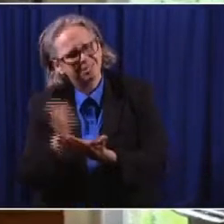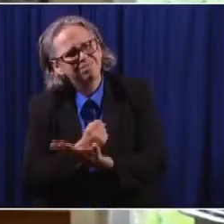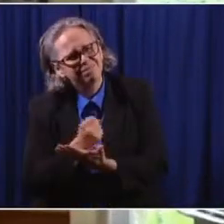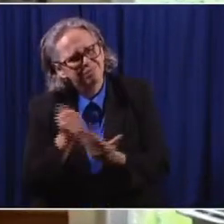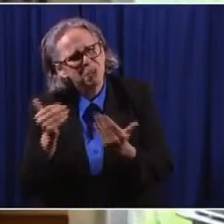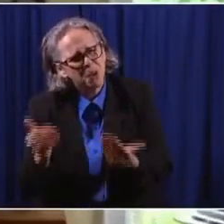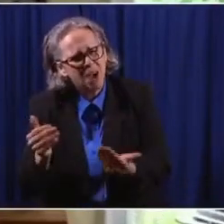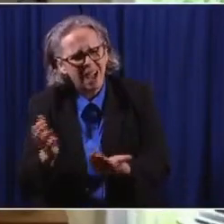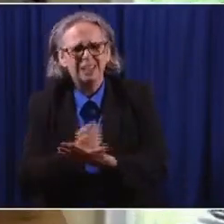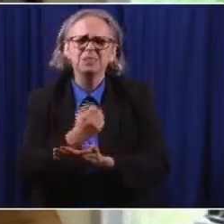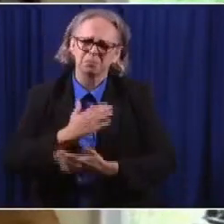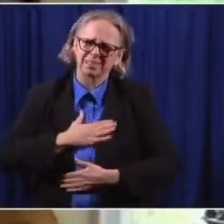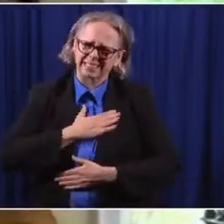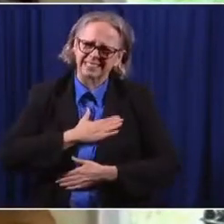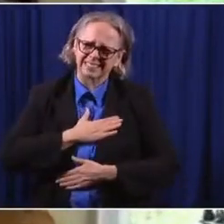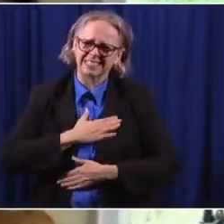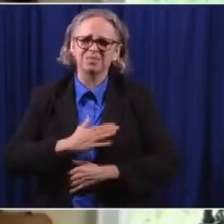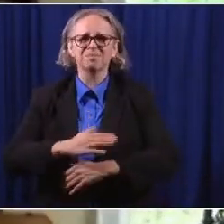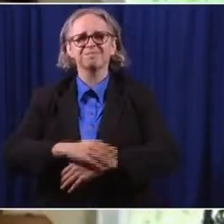Thanks, Fran.